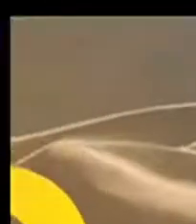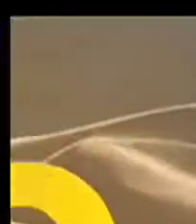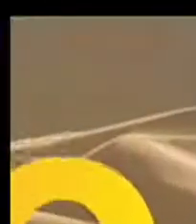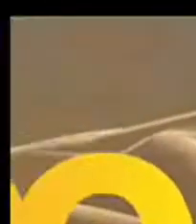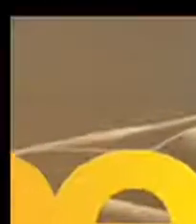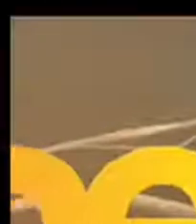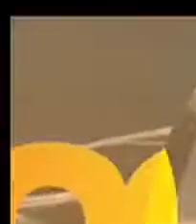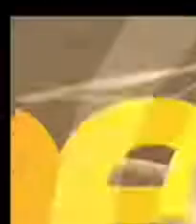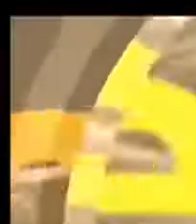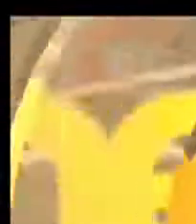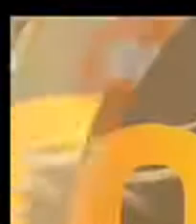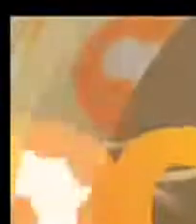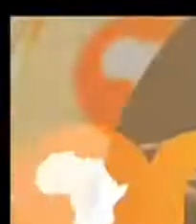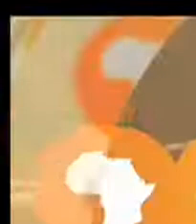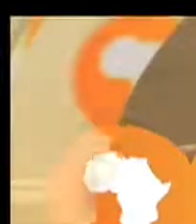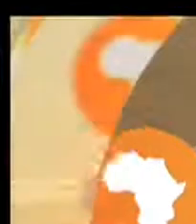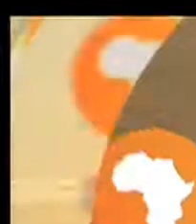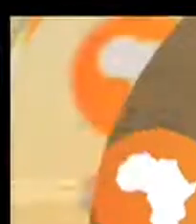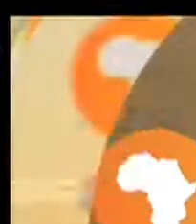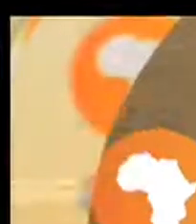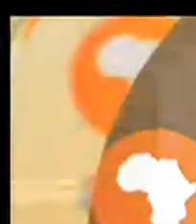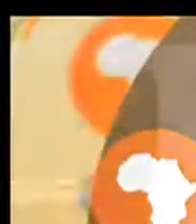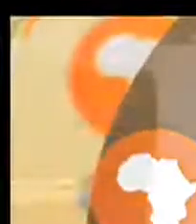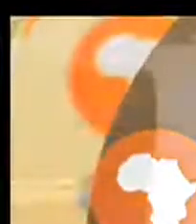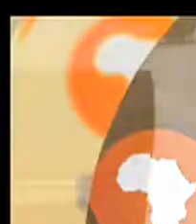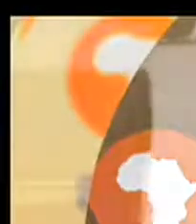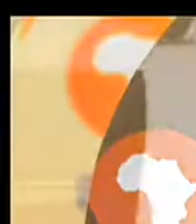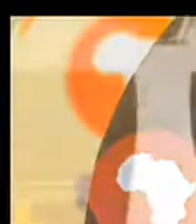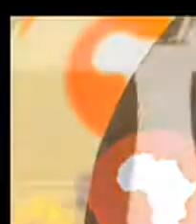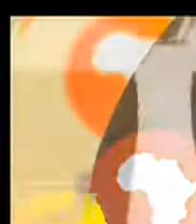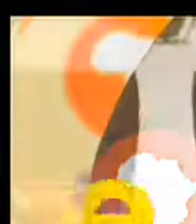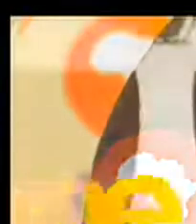bron waaruit julle lewe. Dit moet in julle vrug wees.